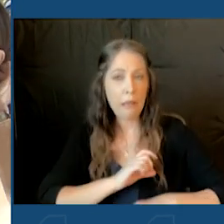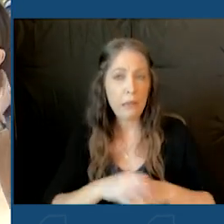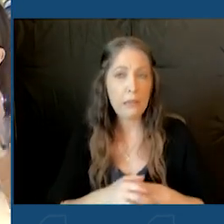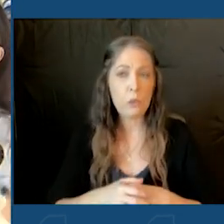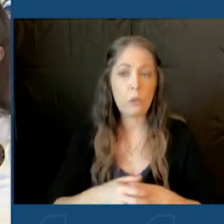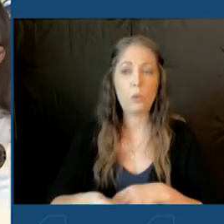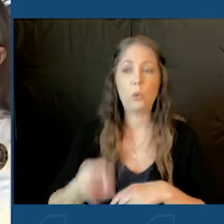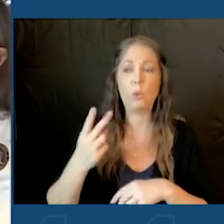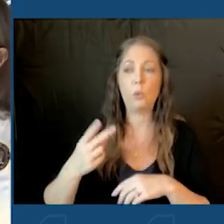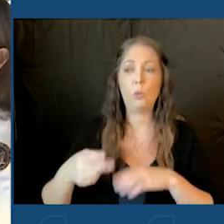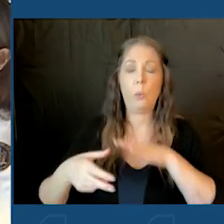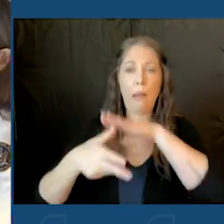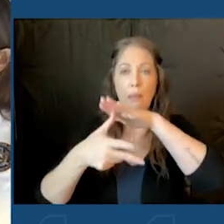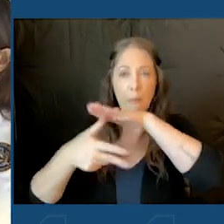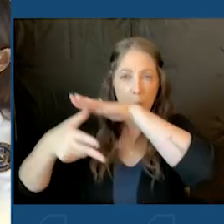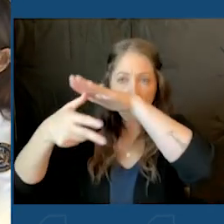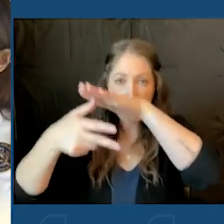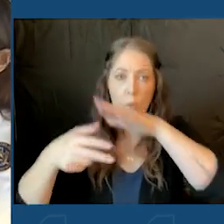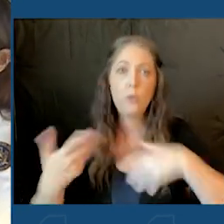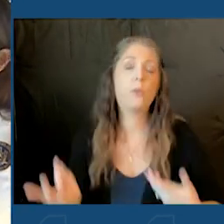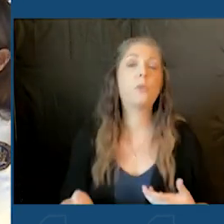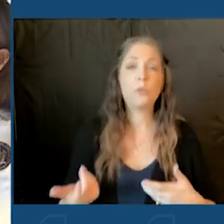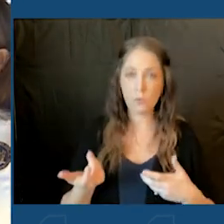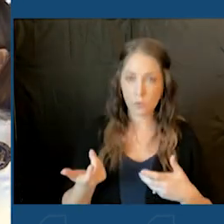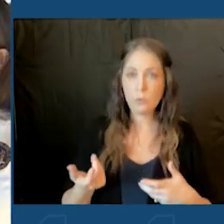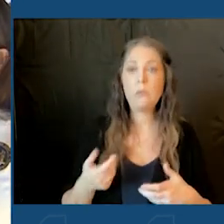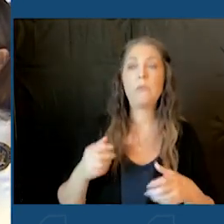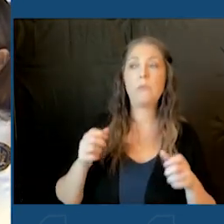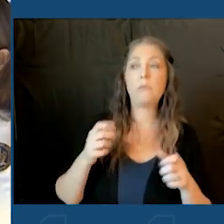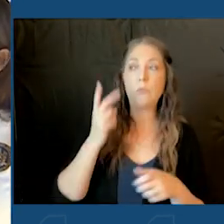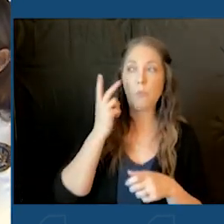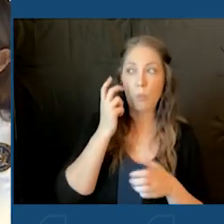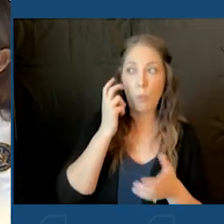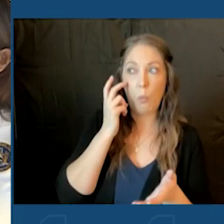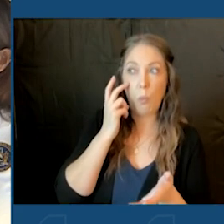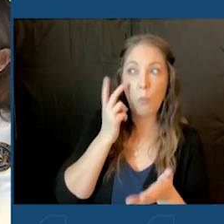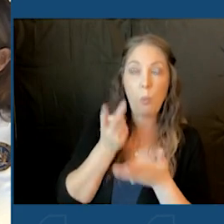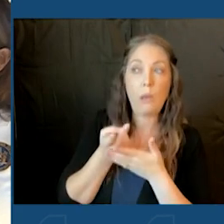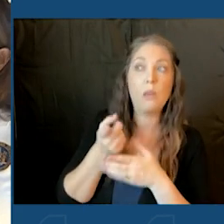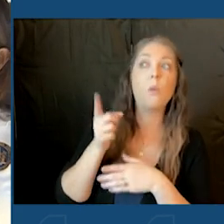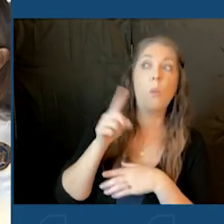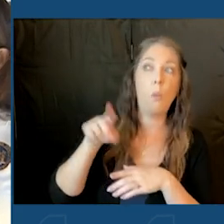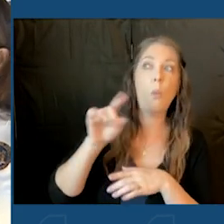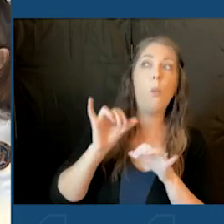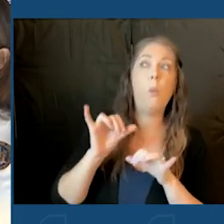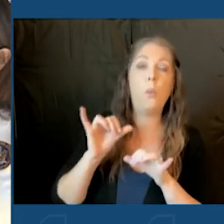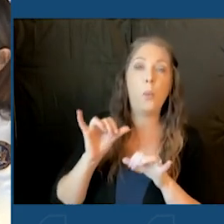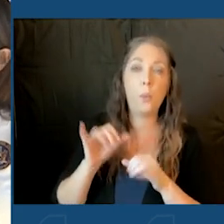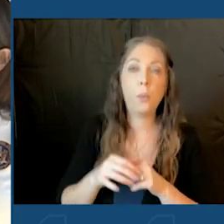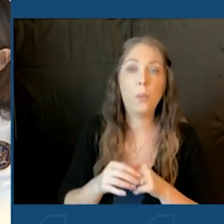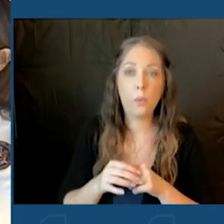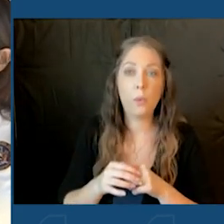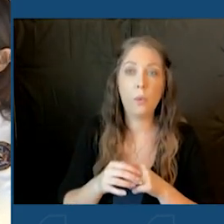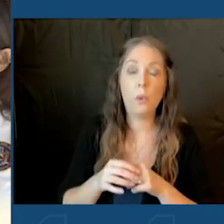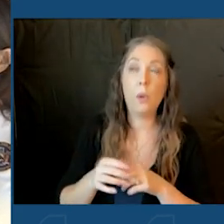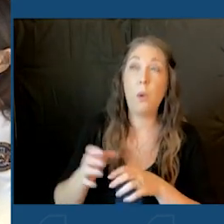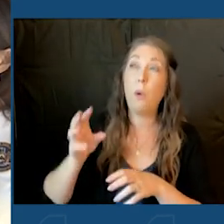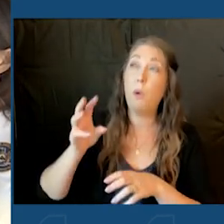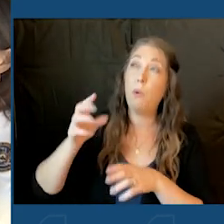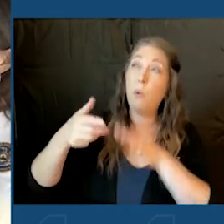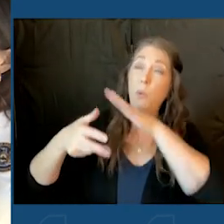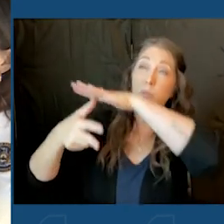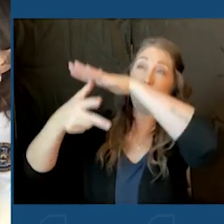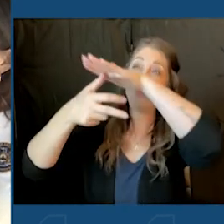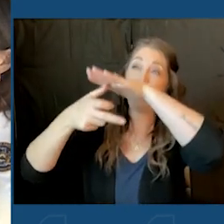drops. Had a chance to see some of those drops very up close today. And it is something else to behold when you have a spotter,